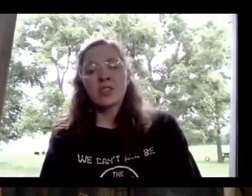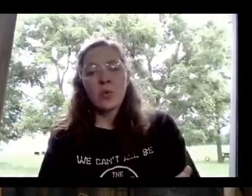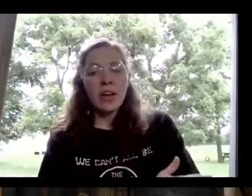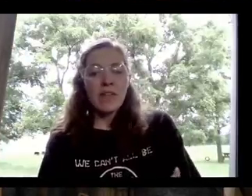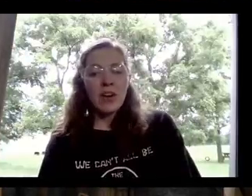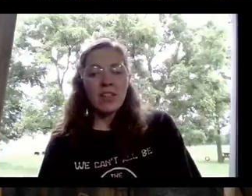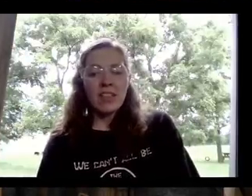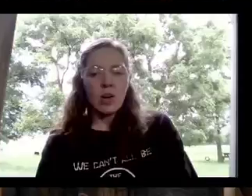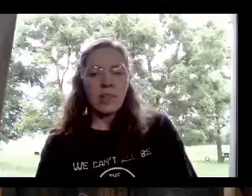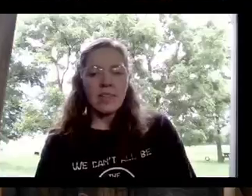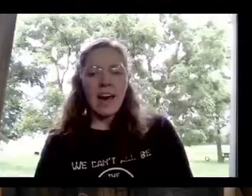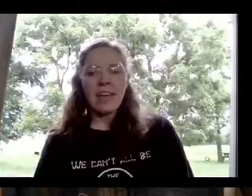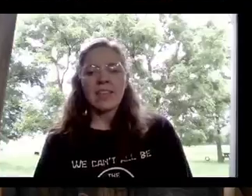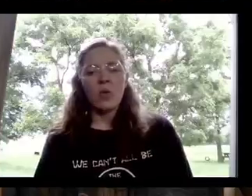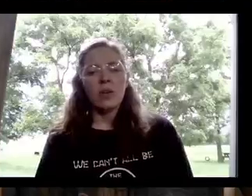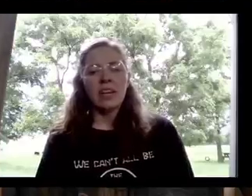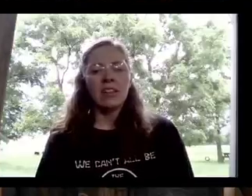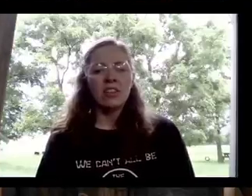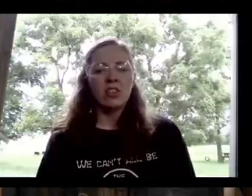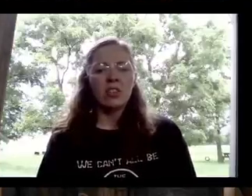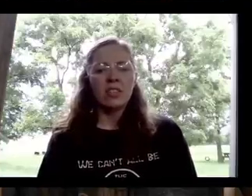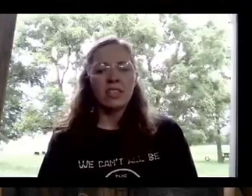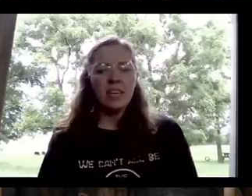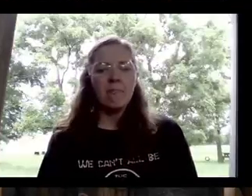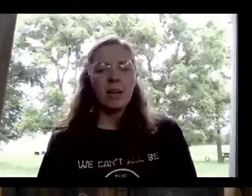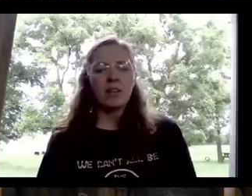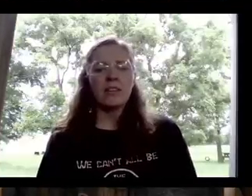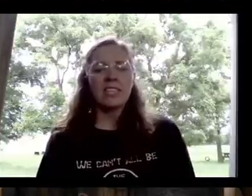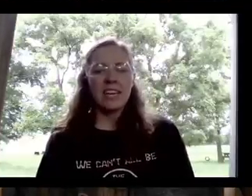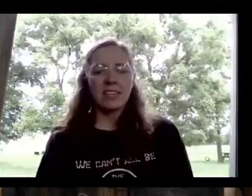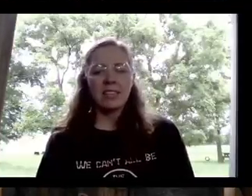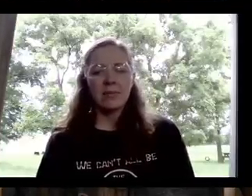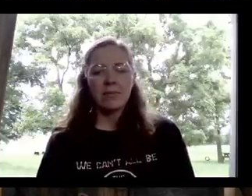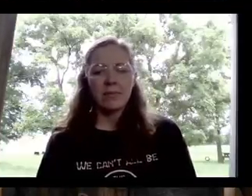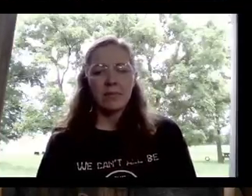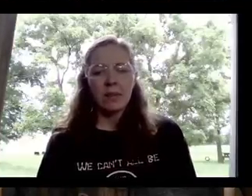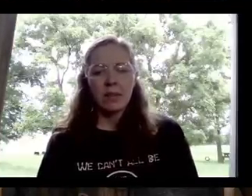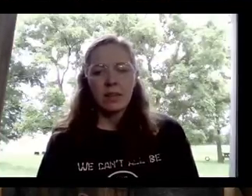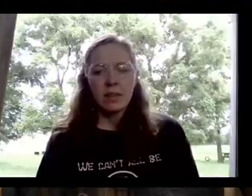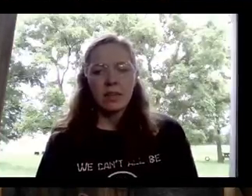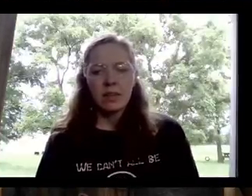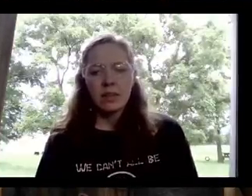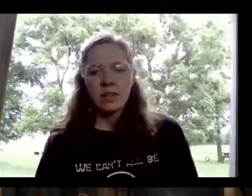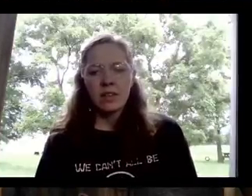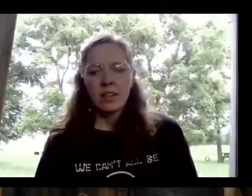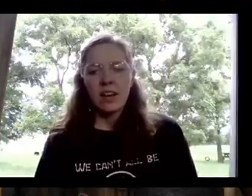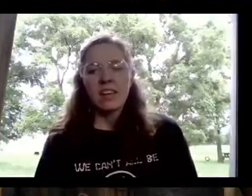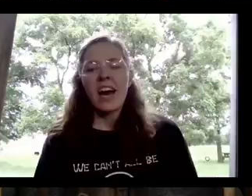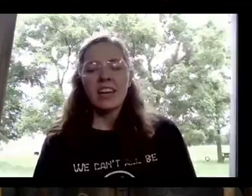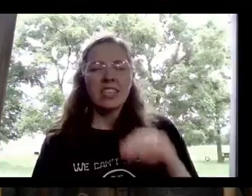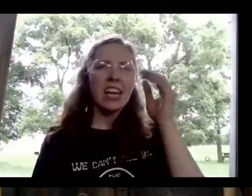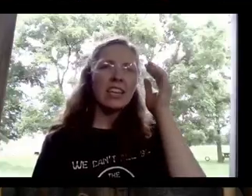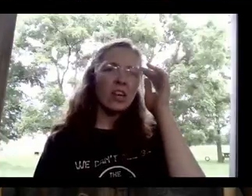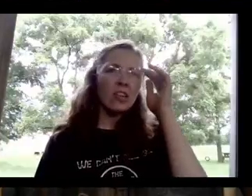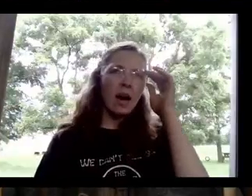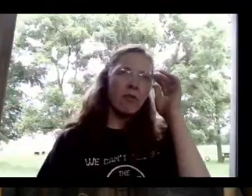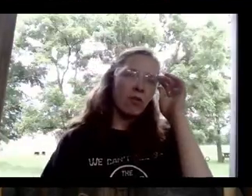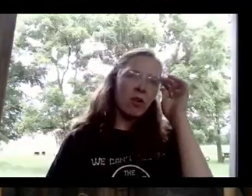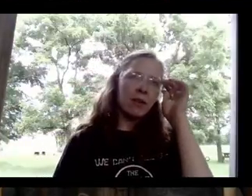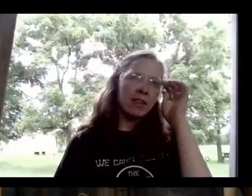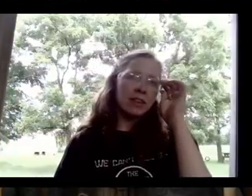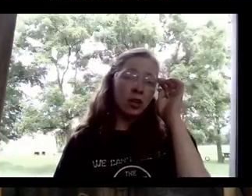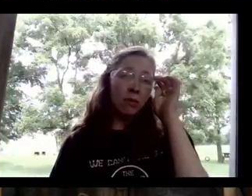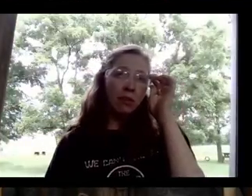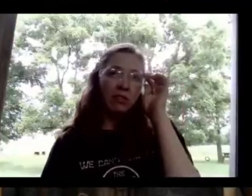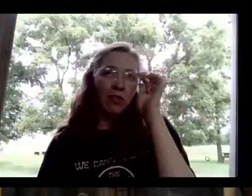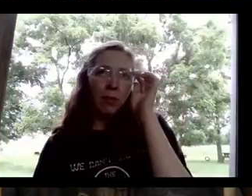Corishire says, Roy, I've heard the old English team bundle of sticks. What's that say? Yeah, he's saying he's heard that before,